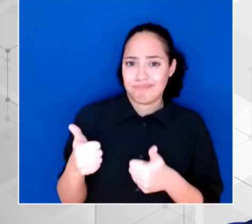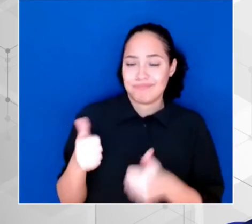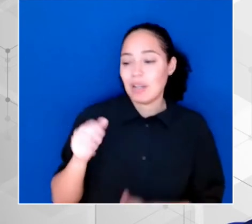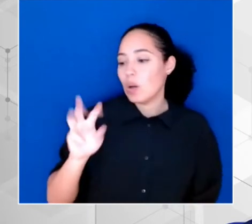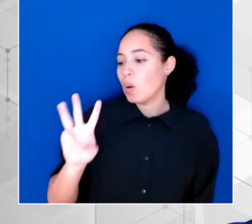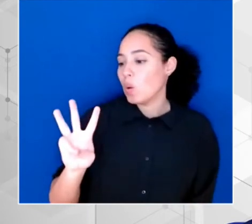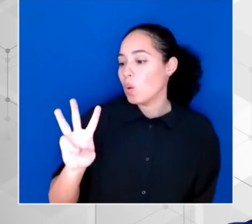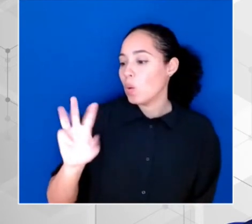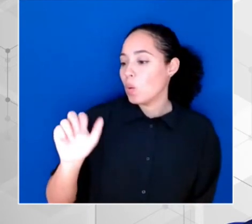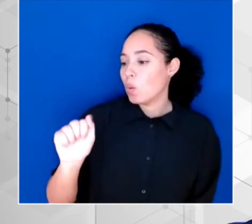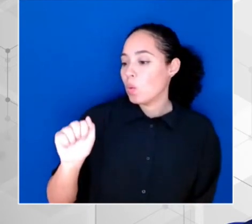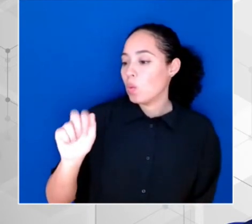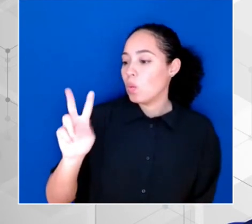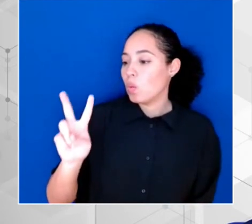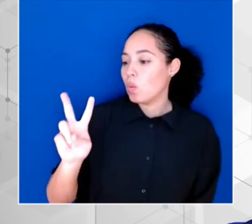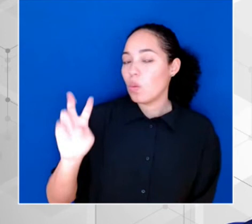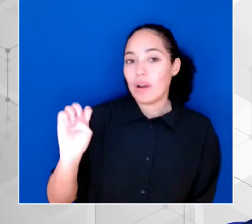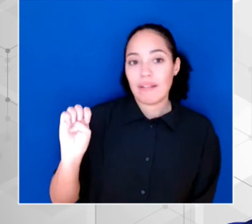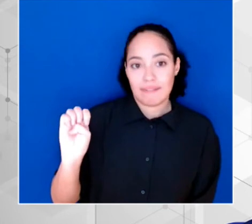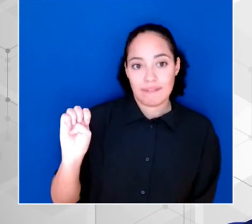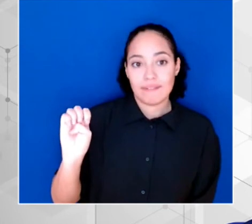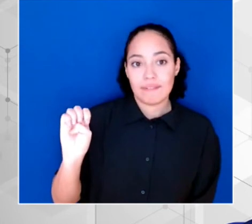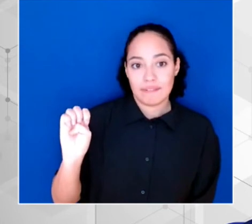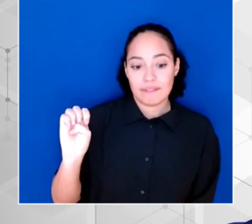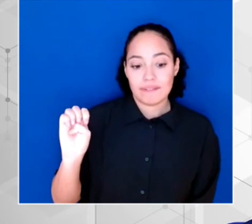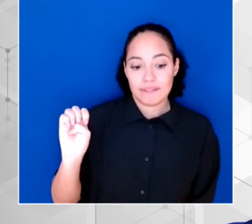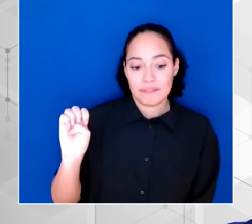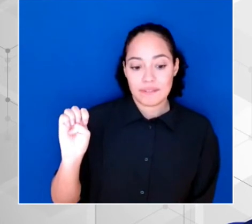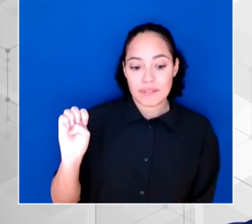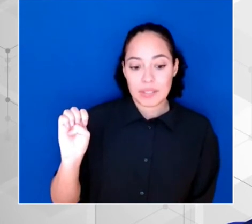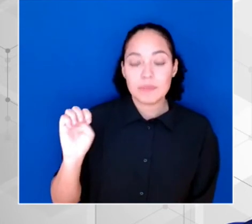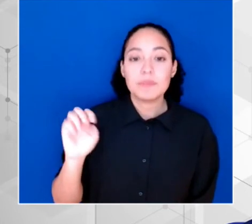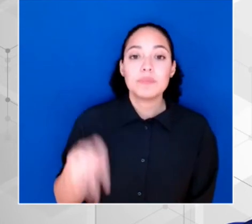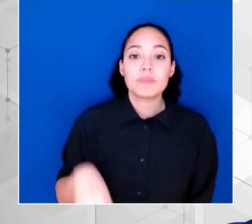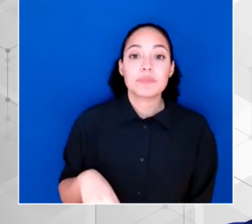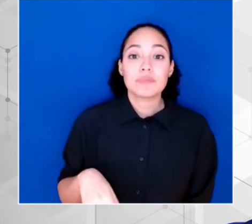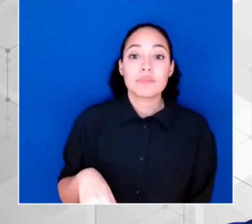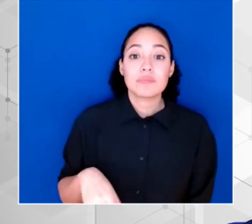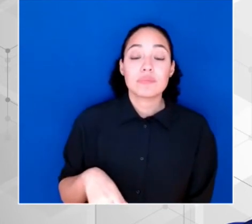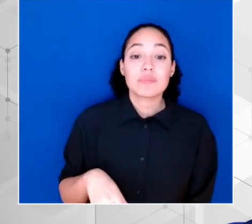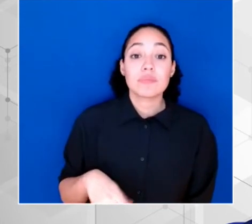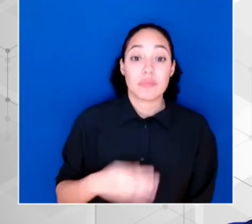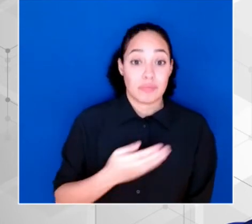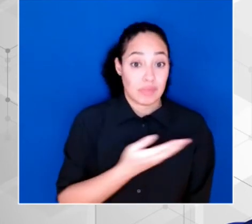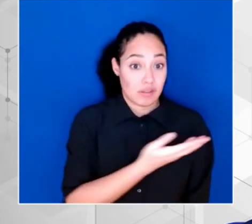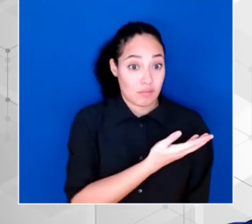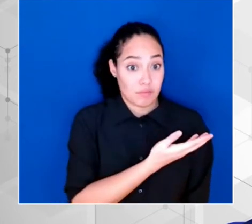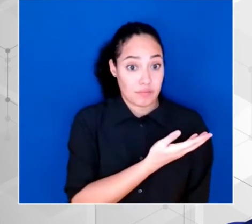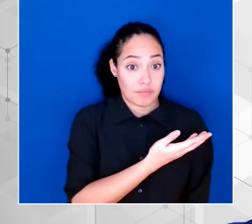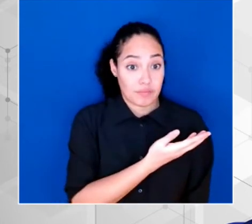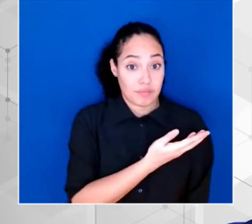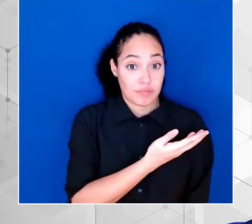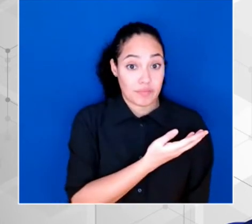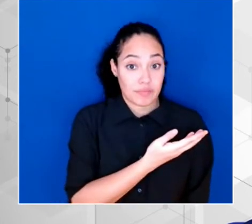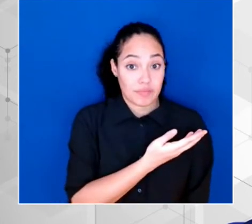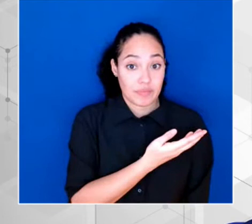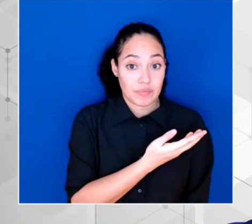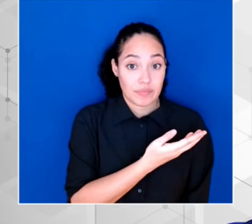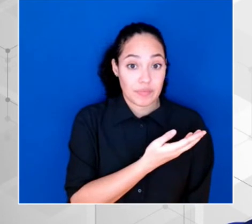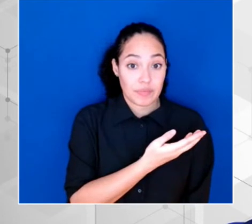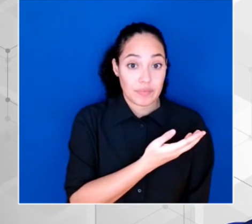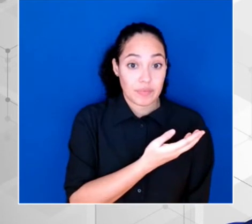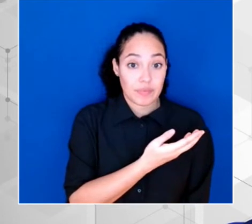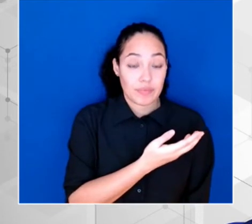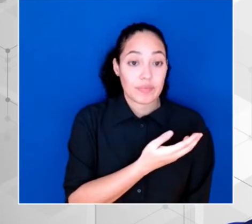bar, and once you click, it's going to perform the analysis. You can see a lot of things here, like missing alternate text